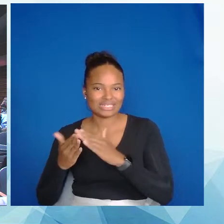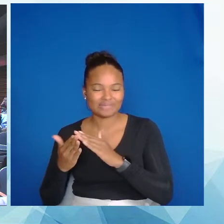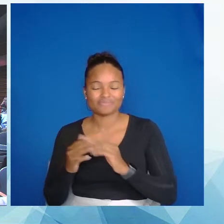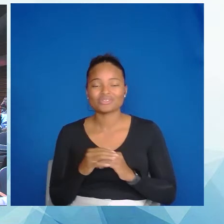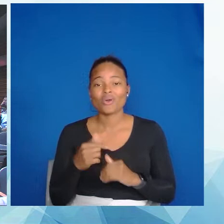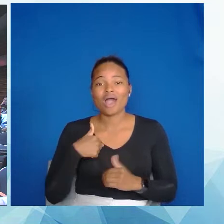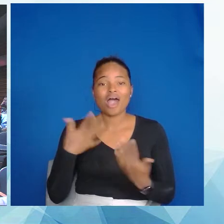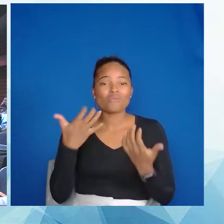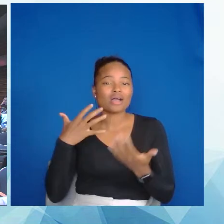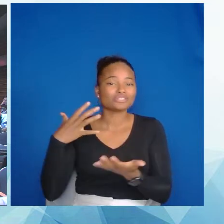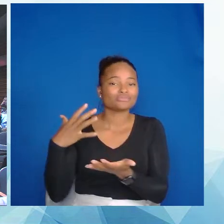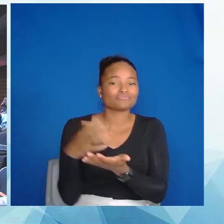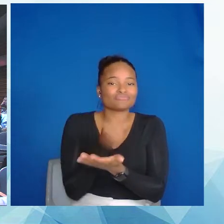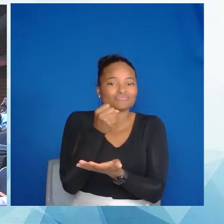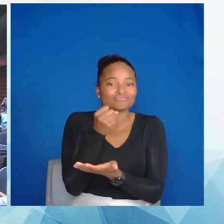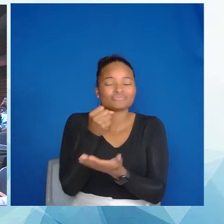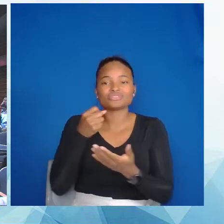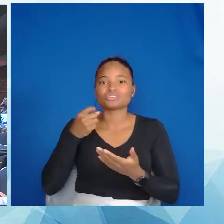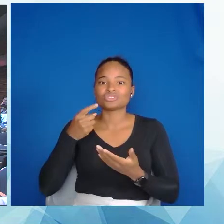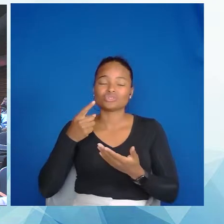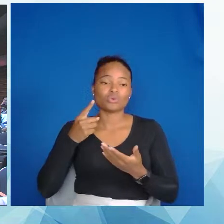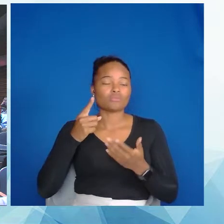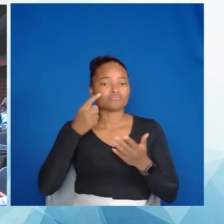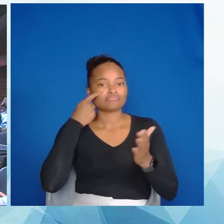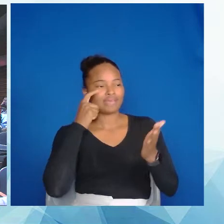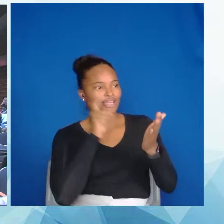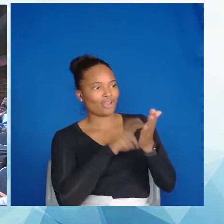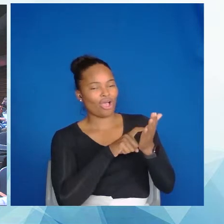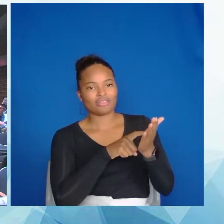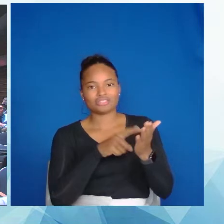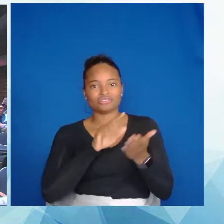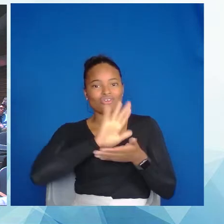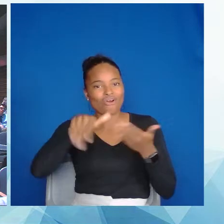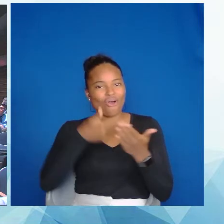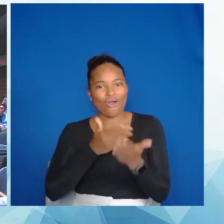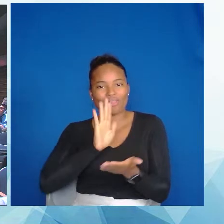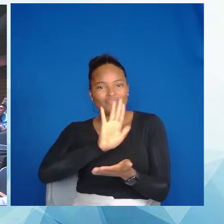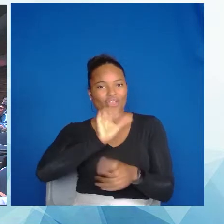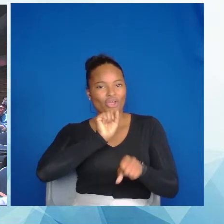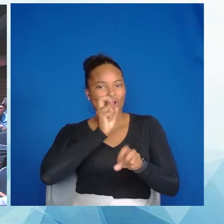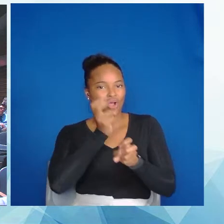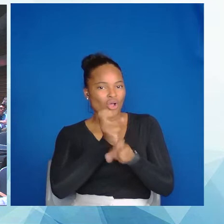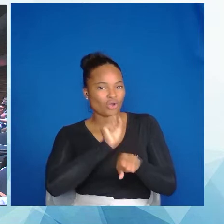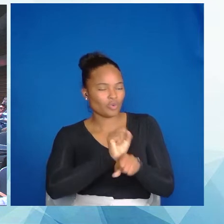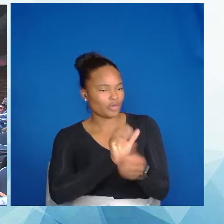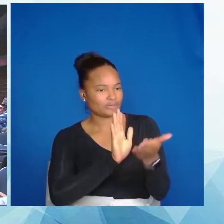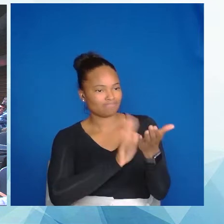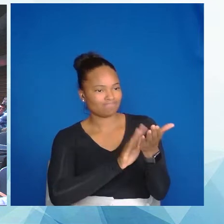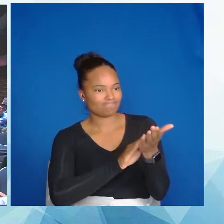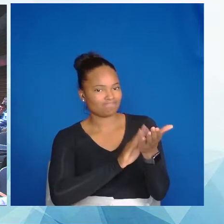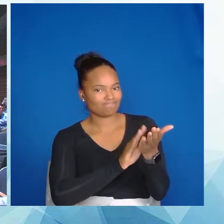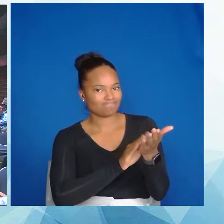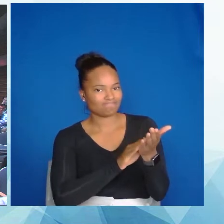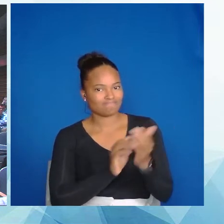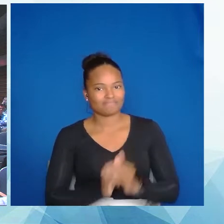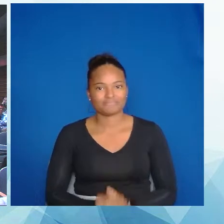take this opportunity to publicly acknowledge all of their hard work and to thank them.